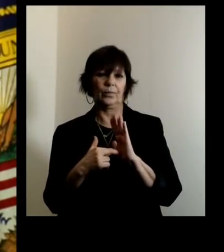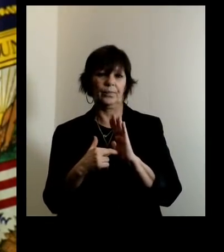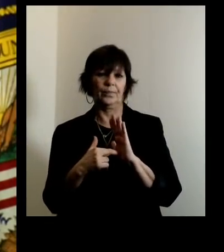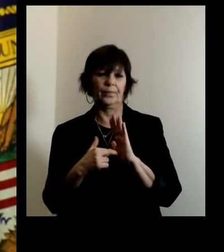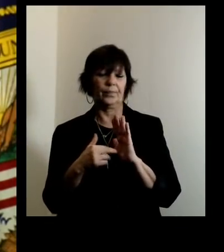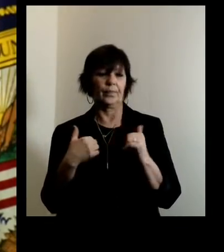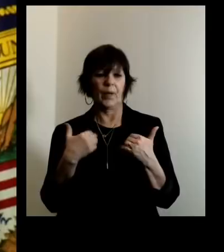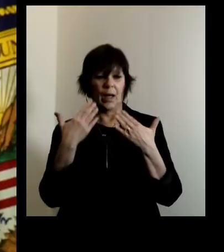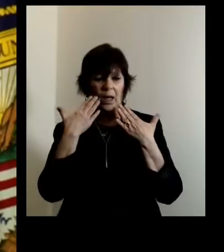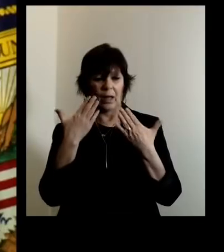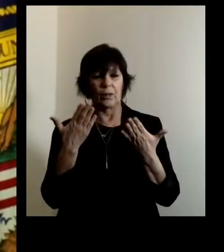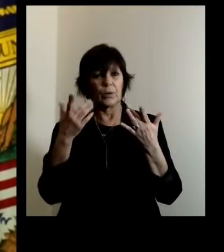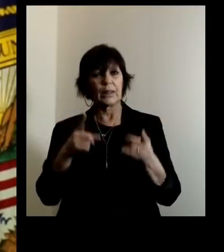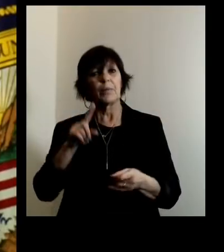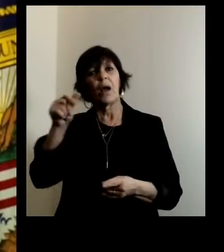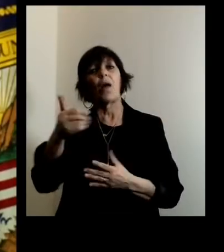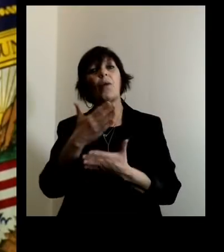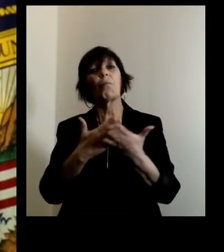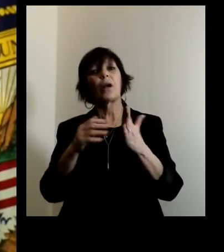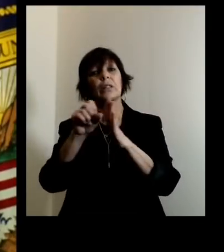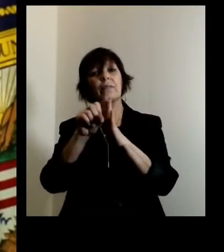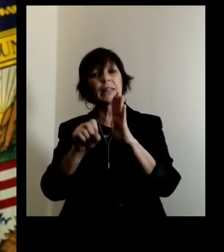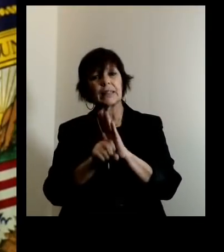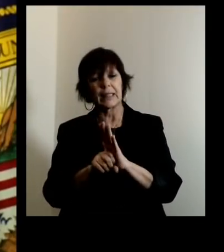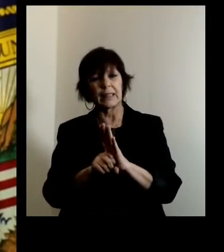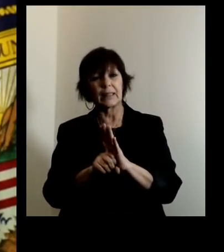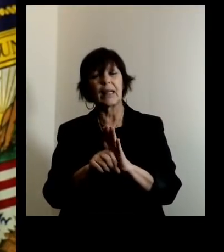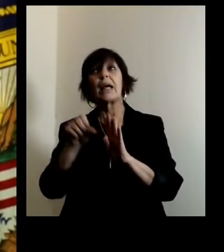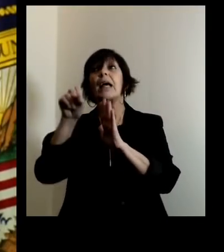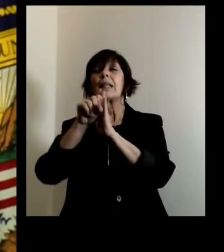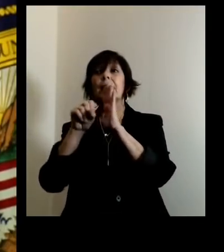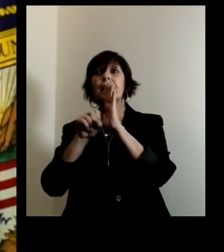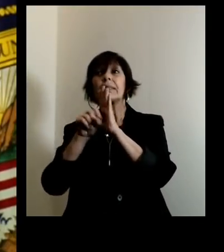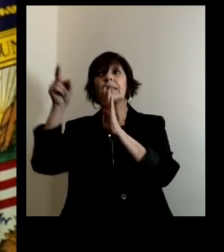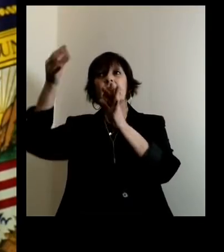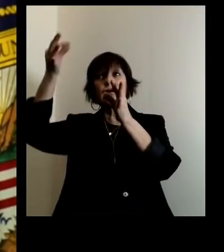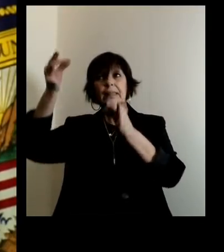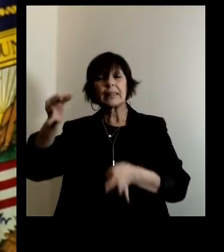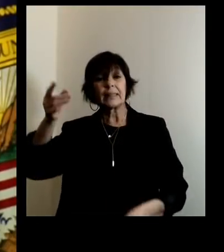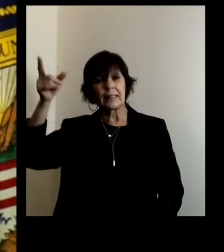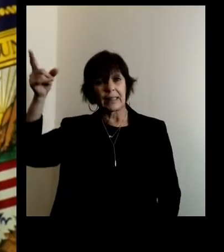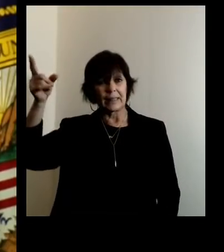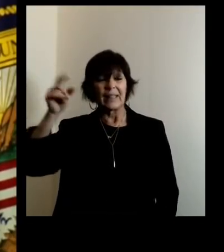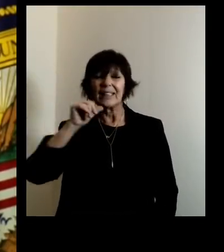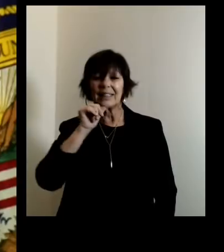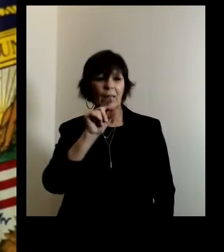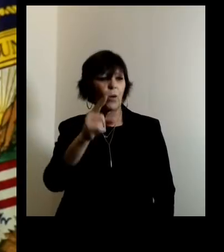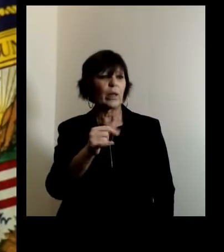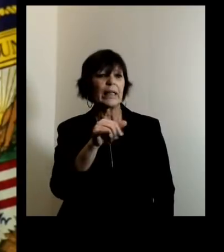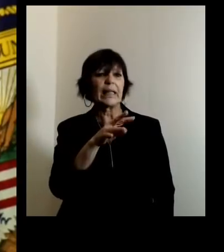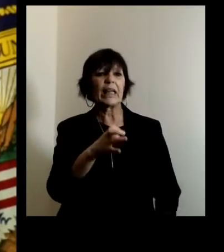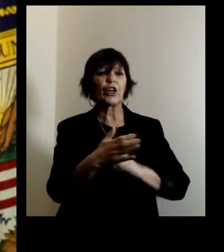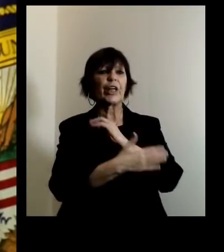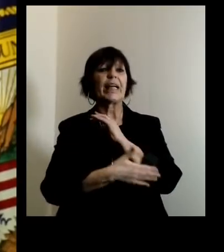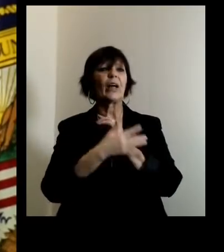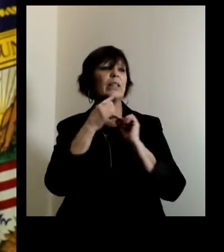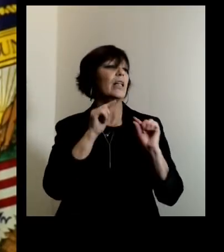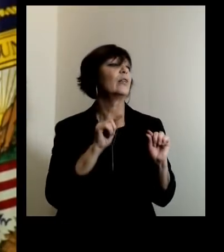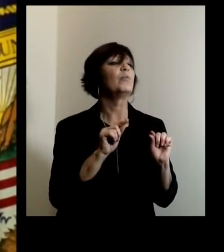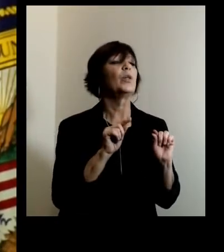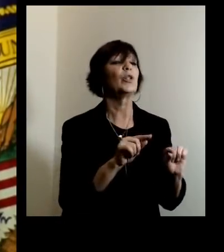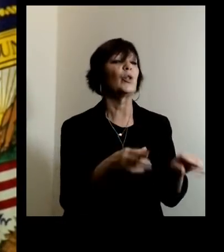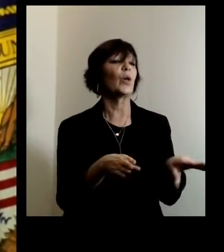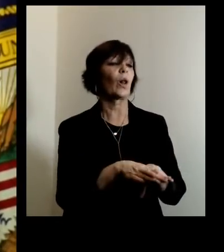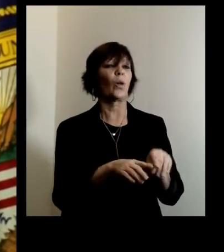in other parts of the state. The state has made a determination. It's not as if this is just Erie County saying only Erie County is